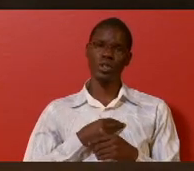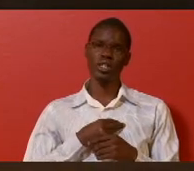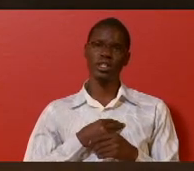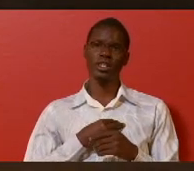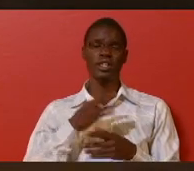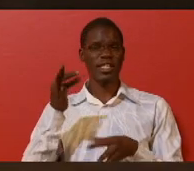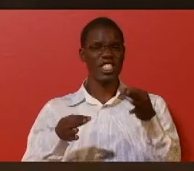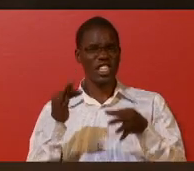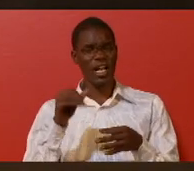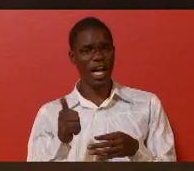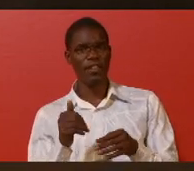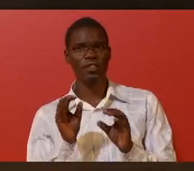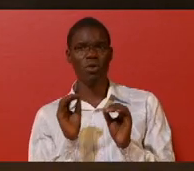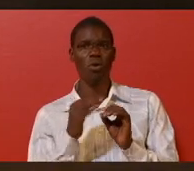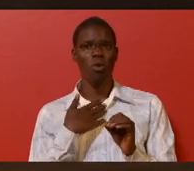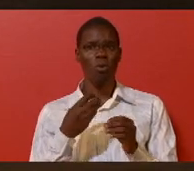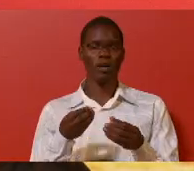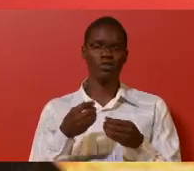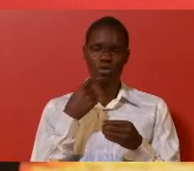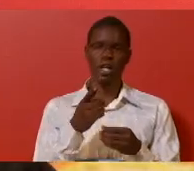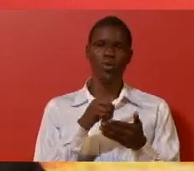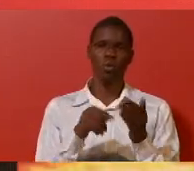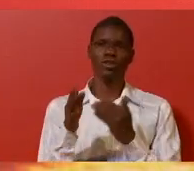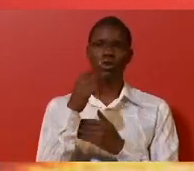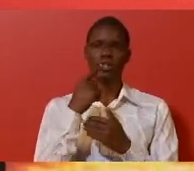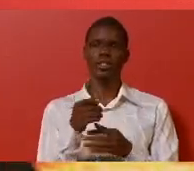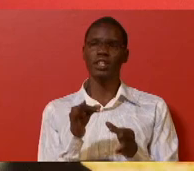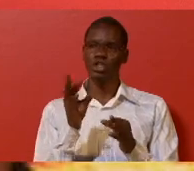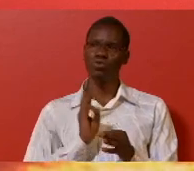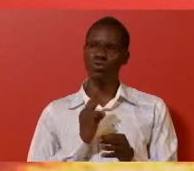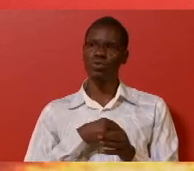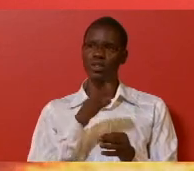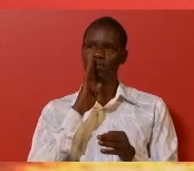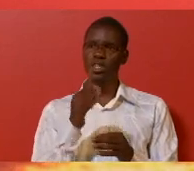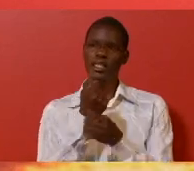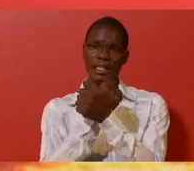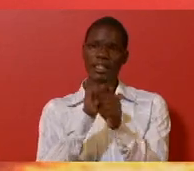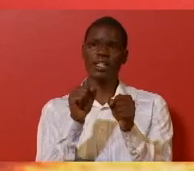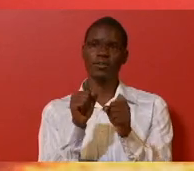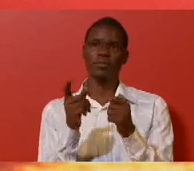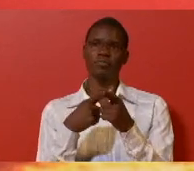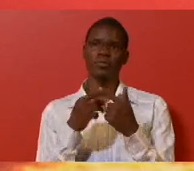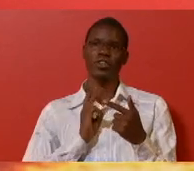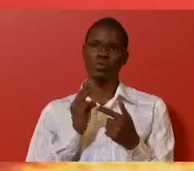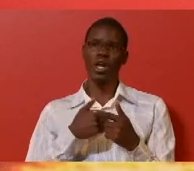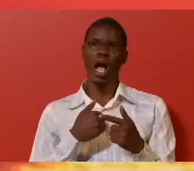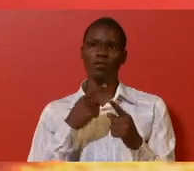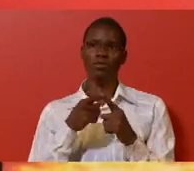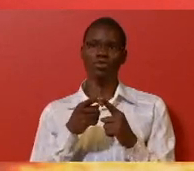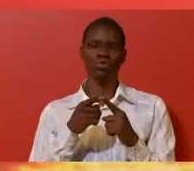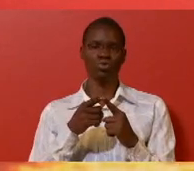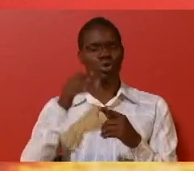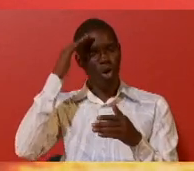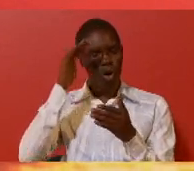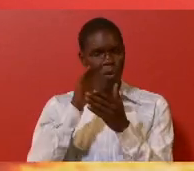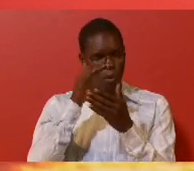to point you to what God says. Because if we're going to be saved, if we're going to be a part of God's kingdom, we have to obey Him and